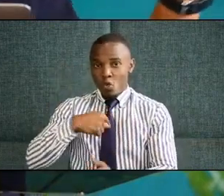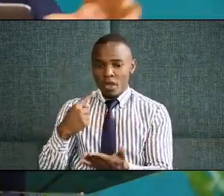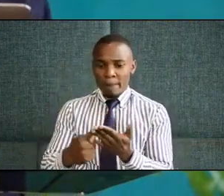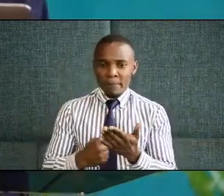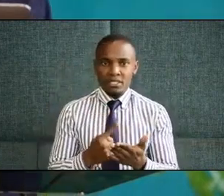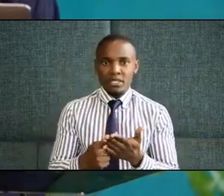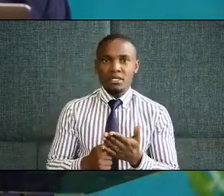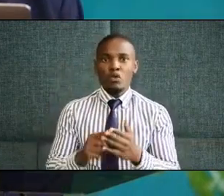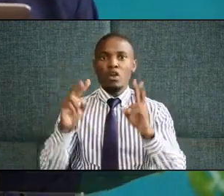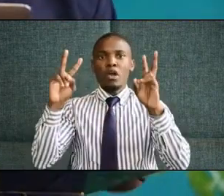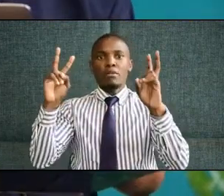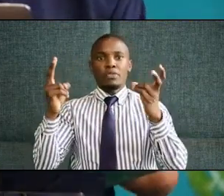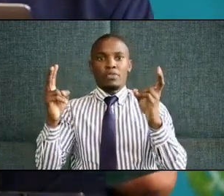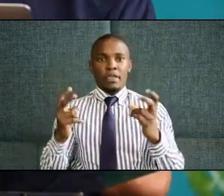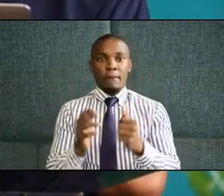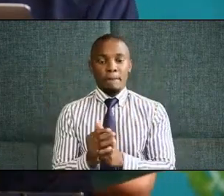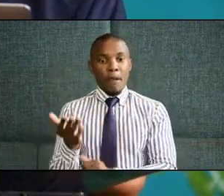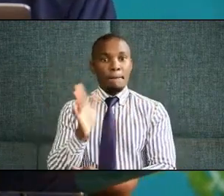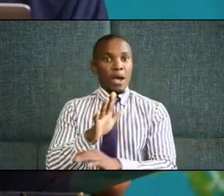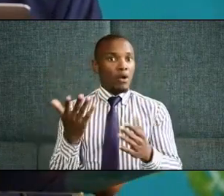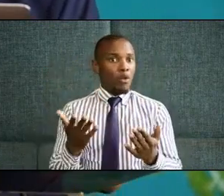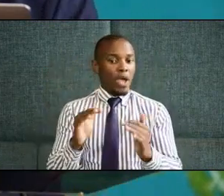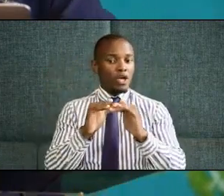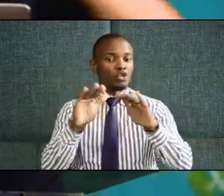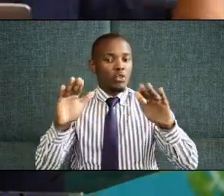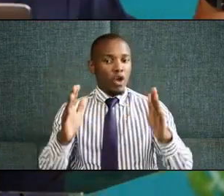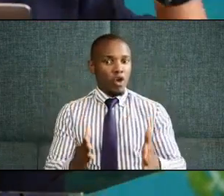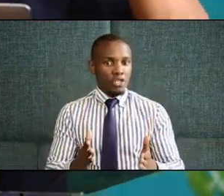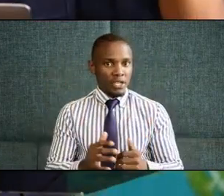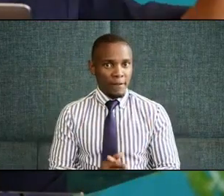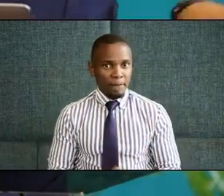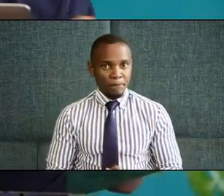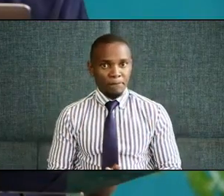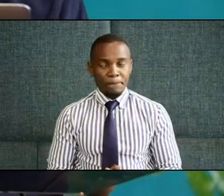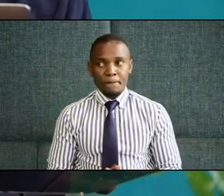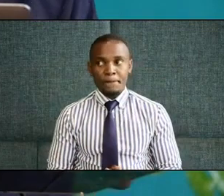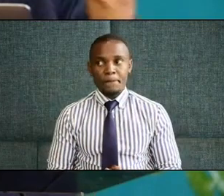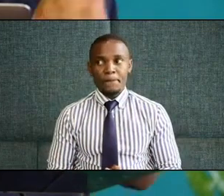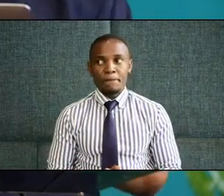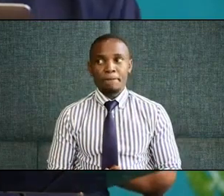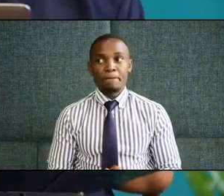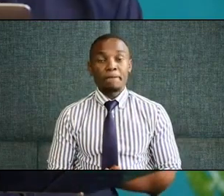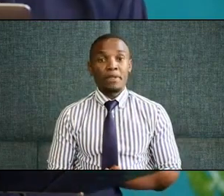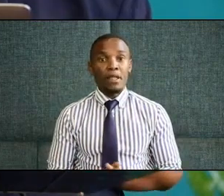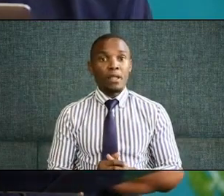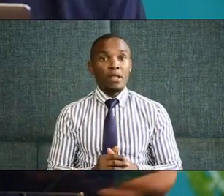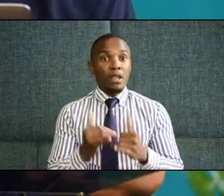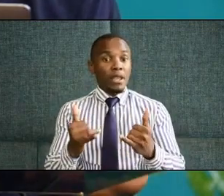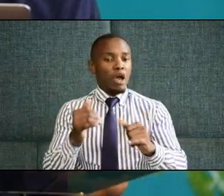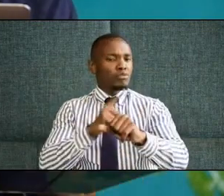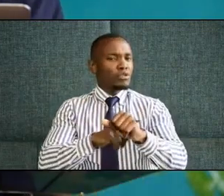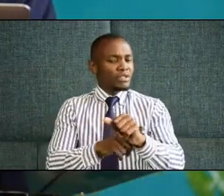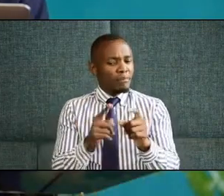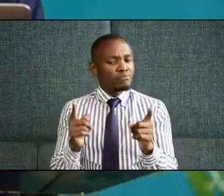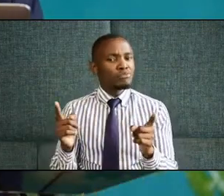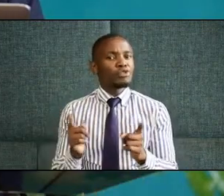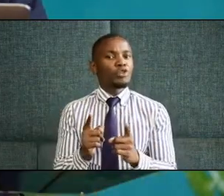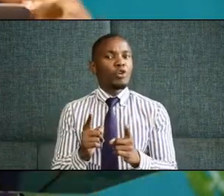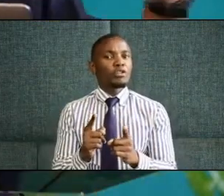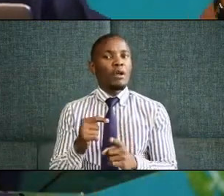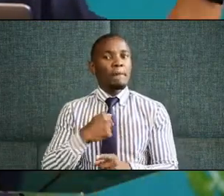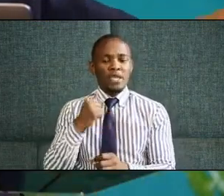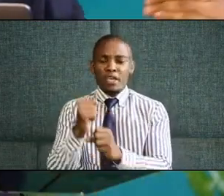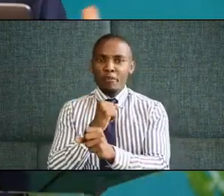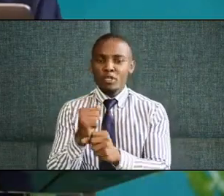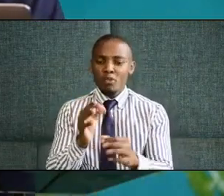a broader theme, back to the altar. I gave an entire framework. Because time is not on my hand, I will not